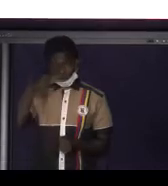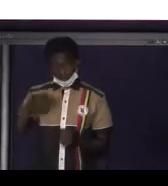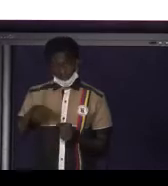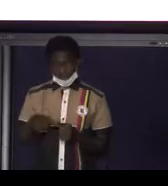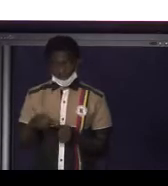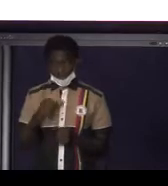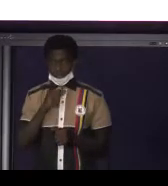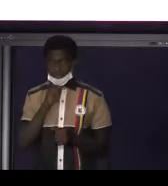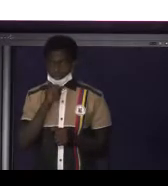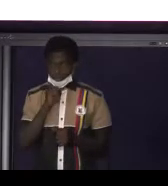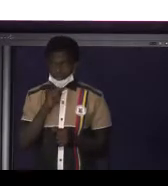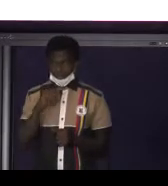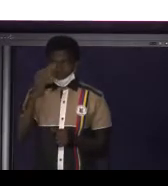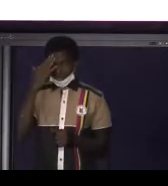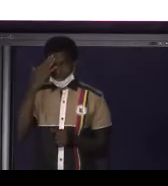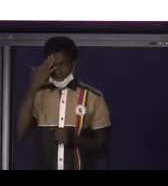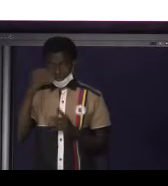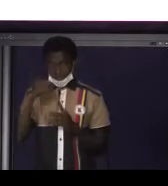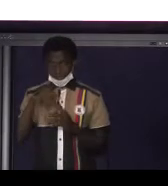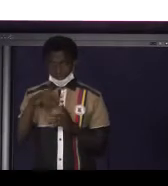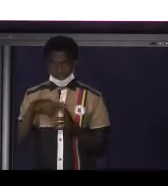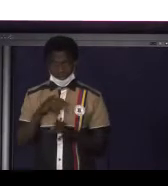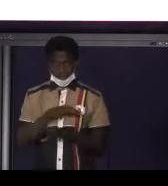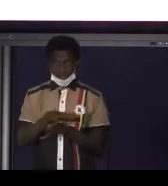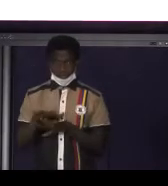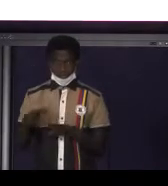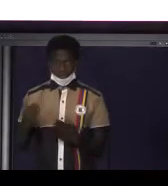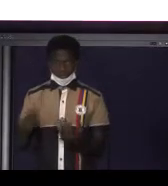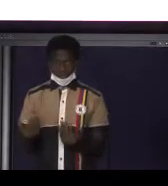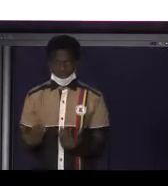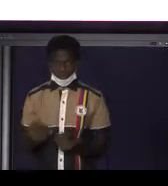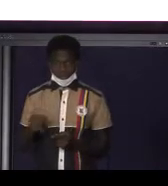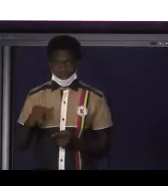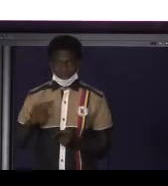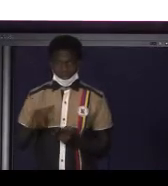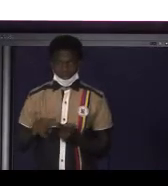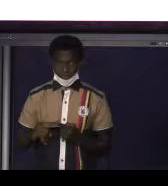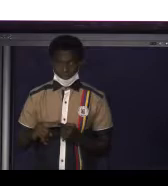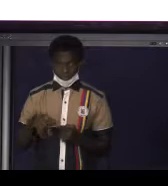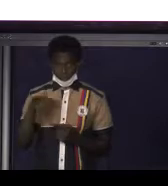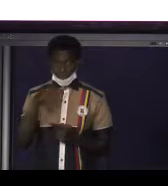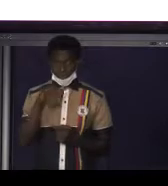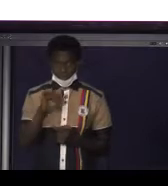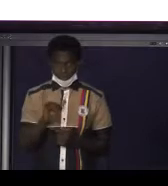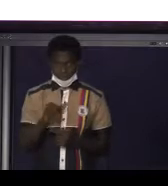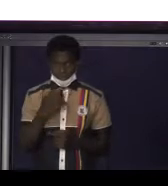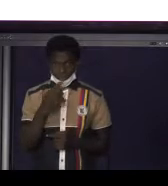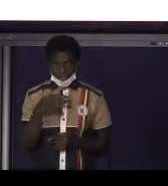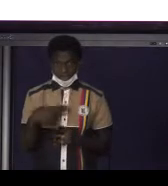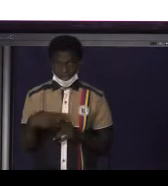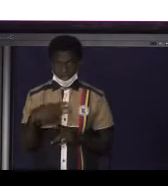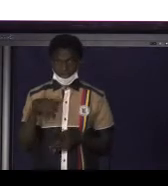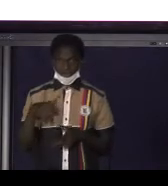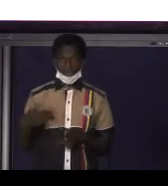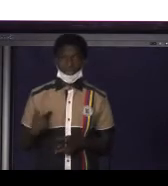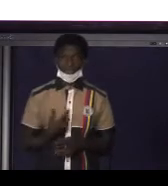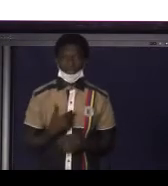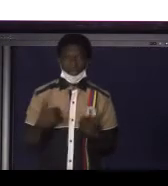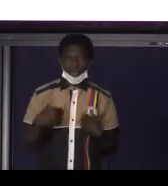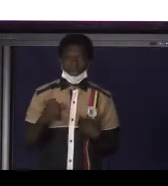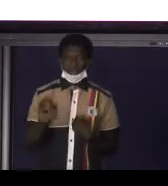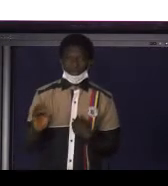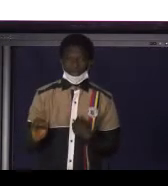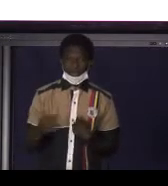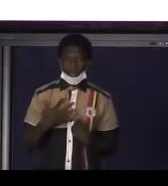not remembered, it's not known, or does not want to, it doesn't want to specify the name.